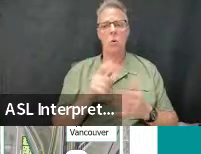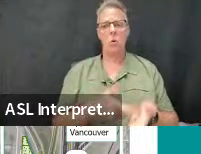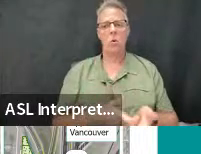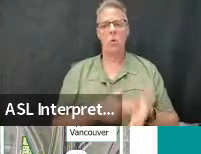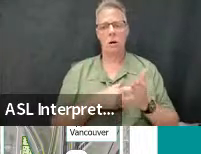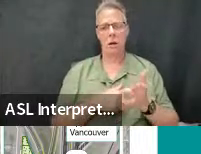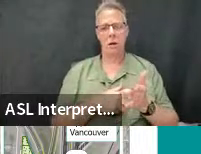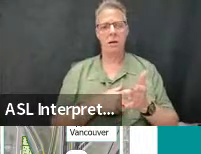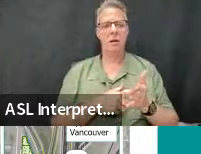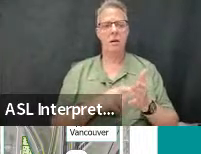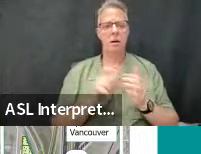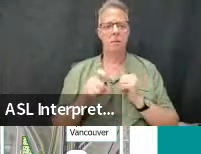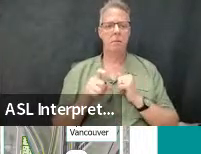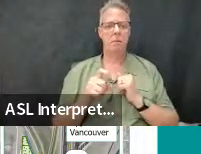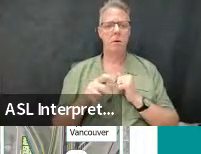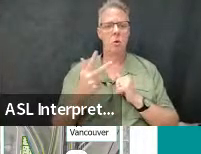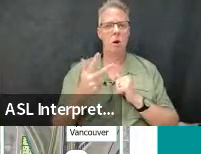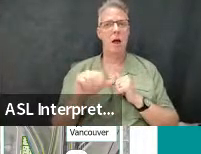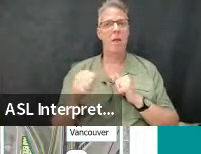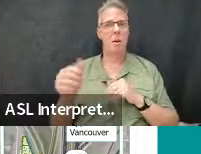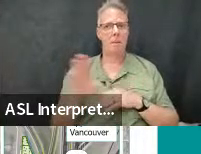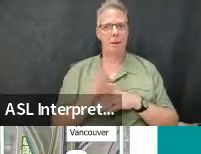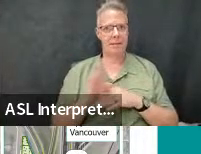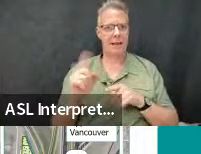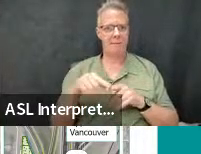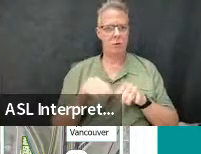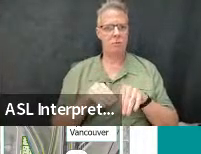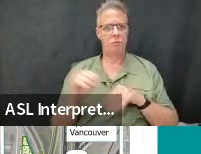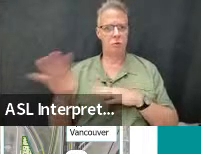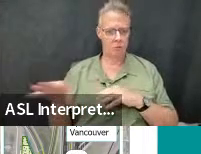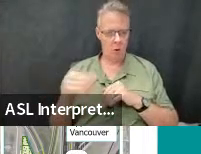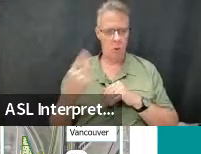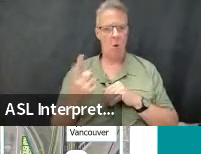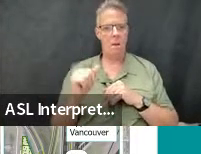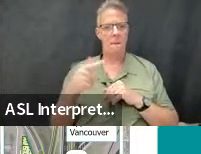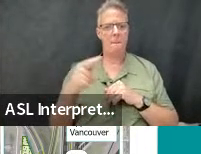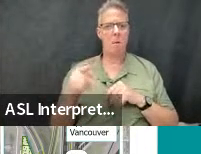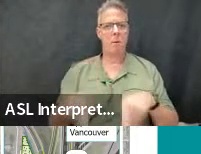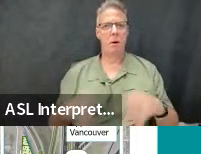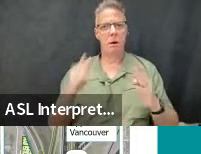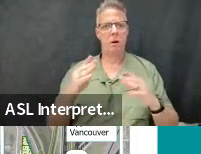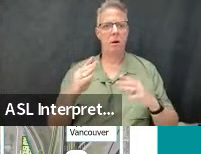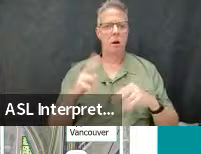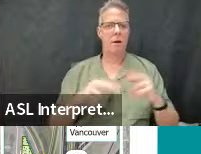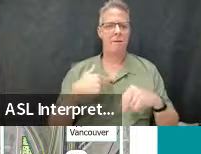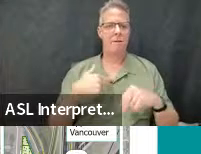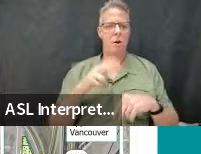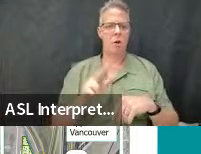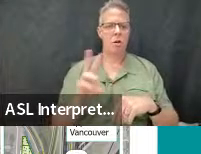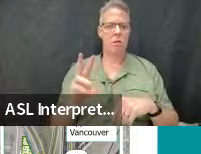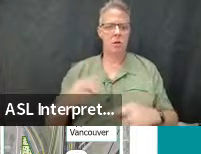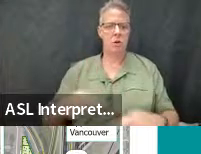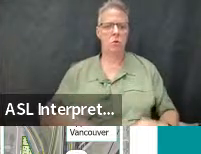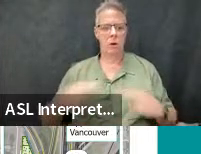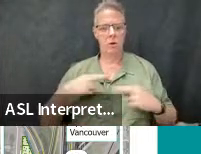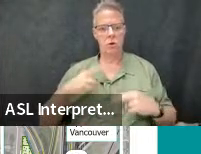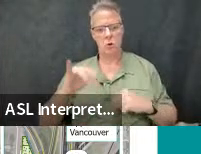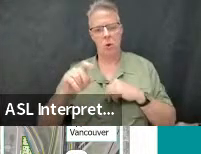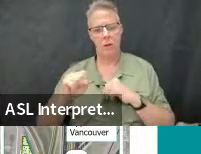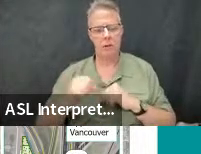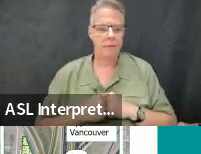require displacing 3 additional businesses and 1 apartment complex that comprises 36 residential